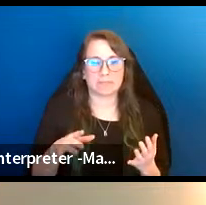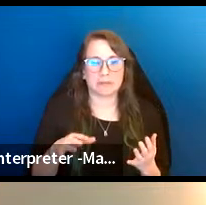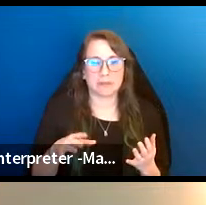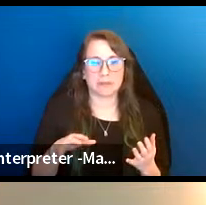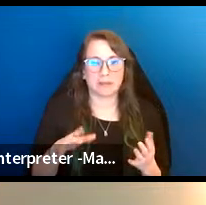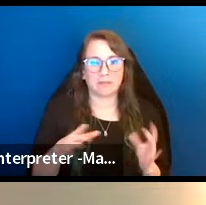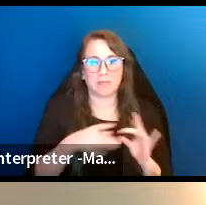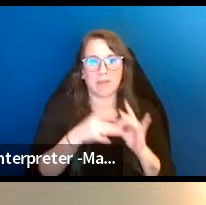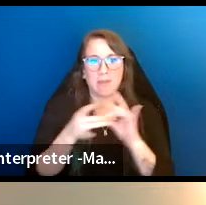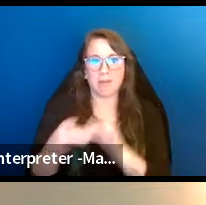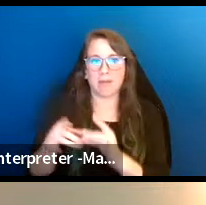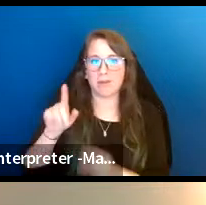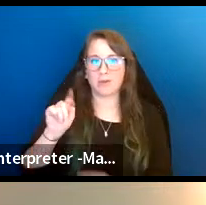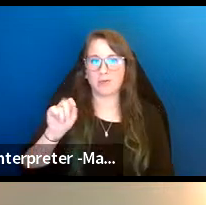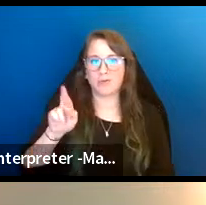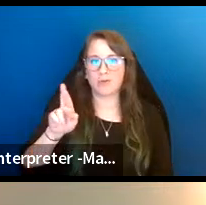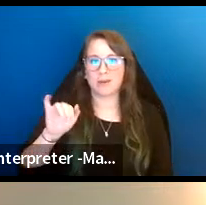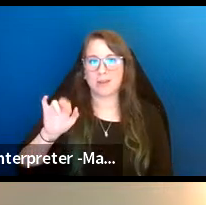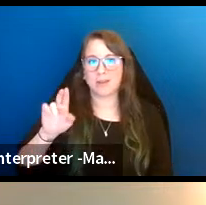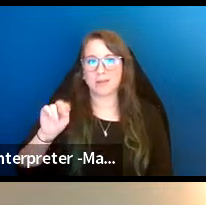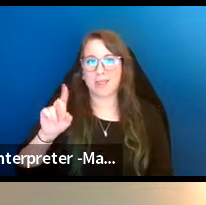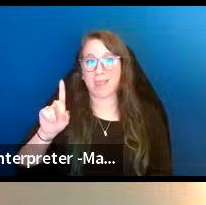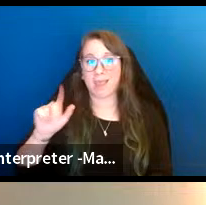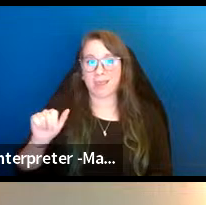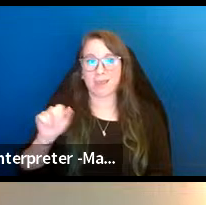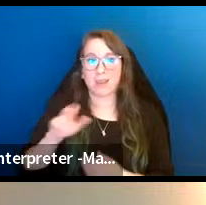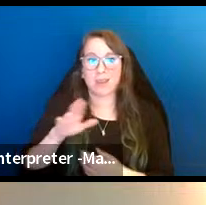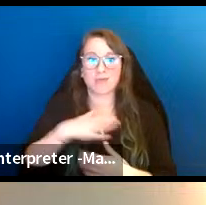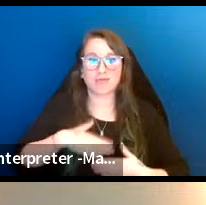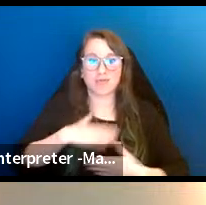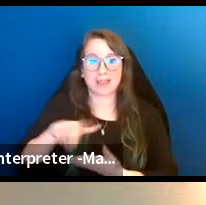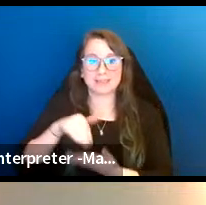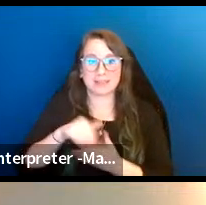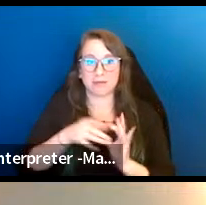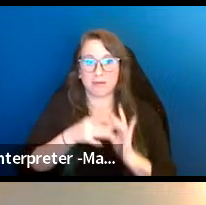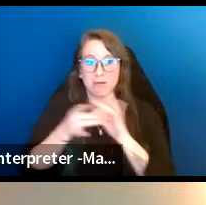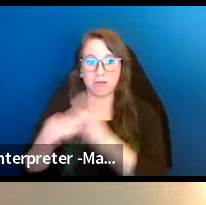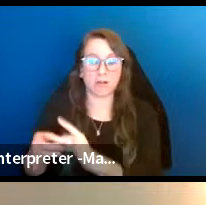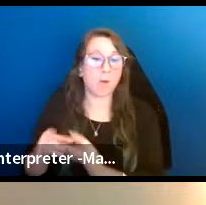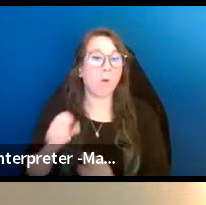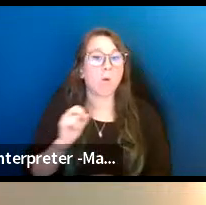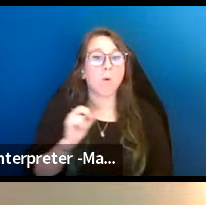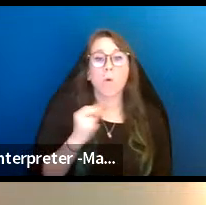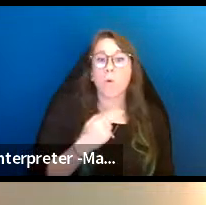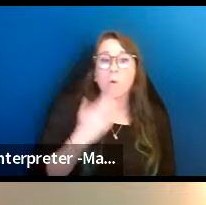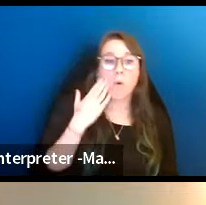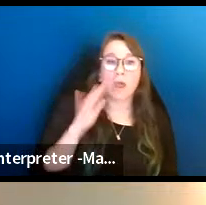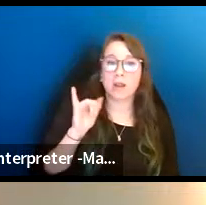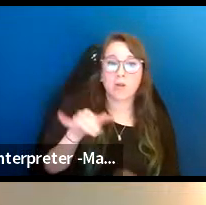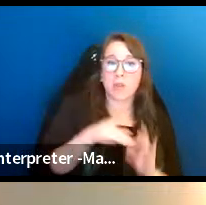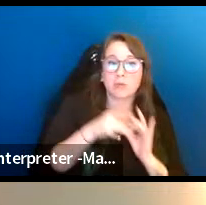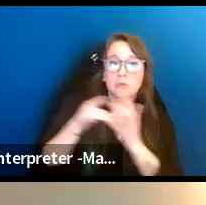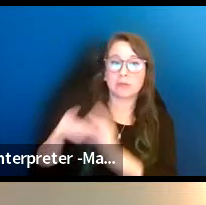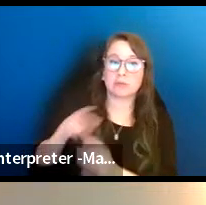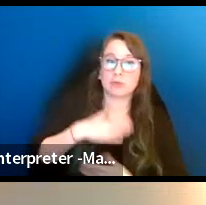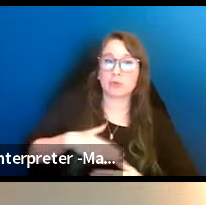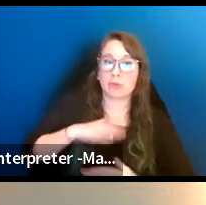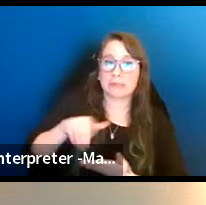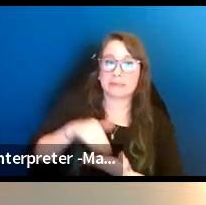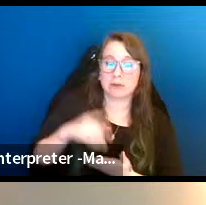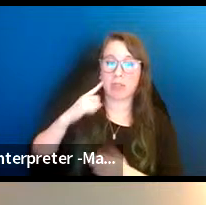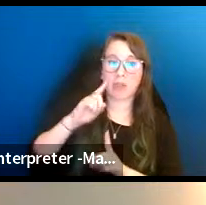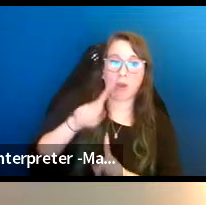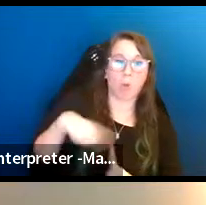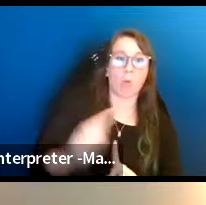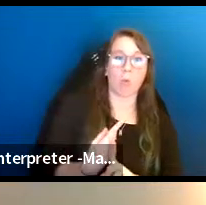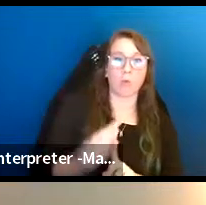the Trinidad Rec Center. Is that what you're referring to? No, I The didn't know issue it was there? associated to the rec center. My understanding it was Yeah, KIP, but it might have